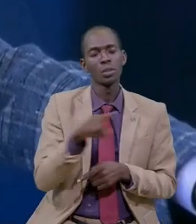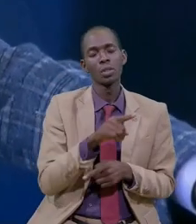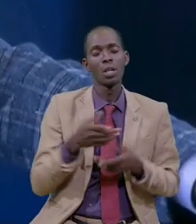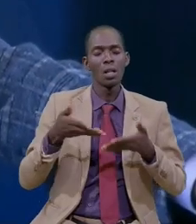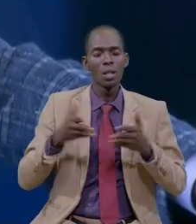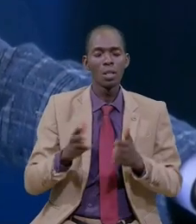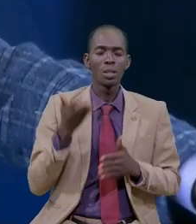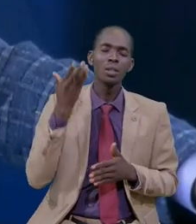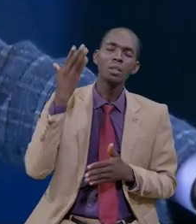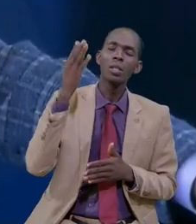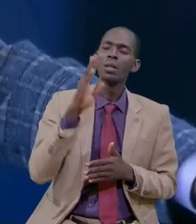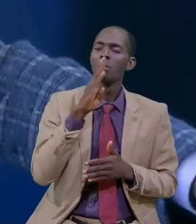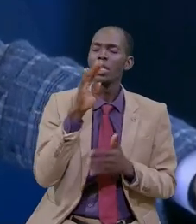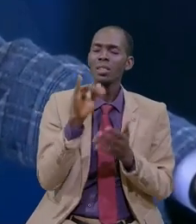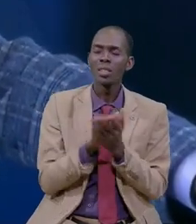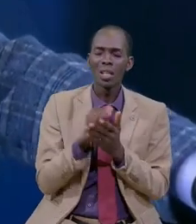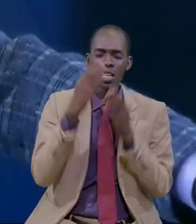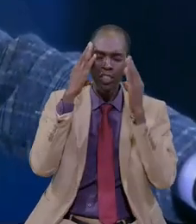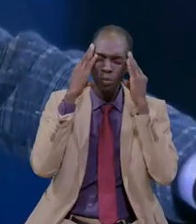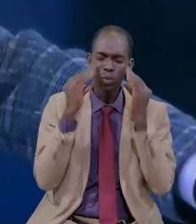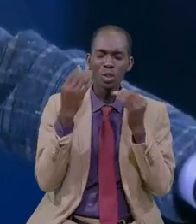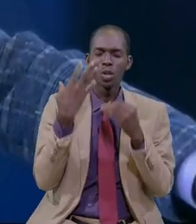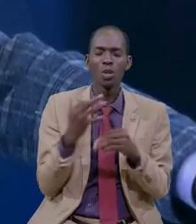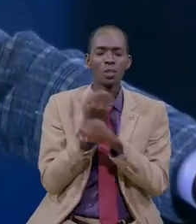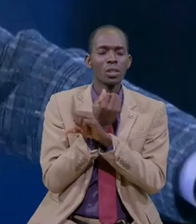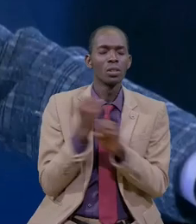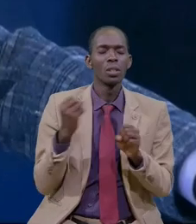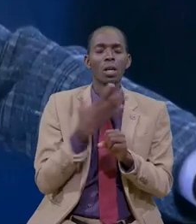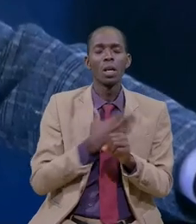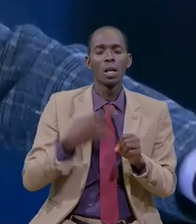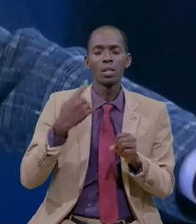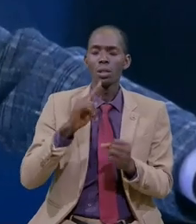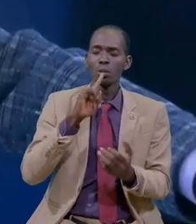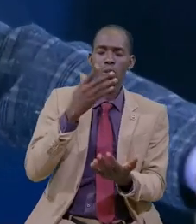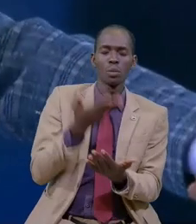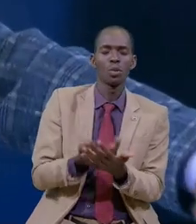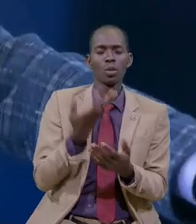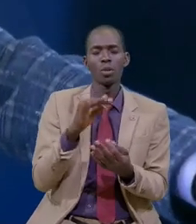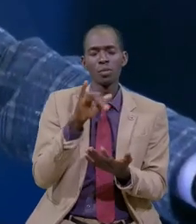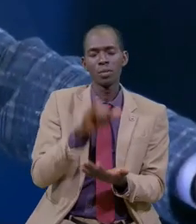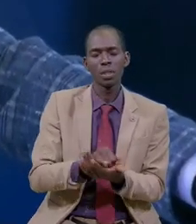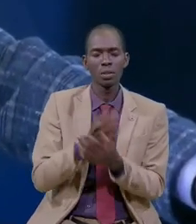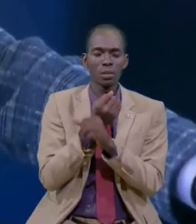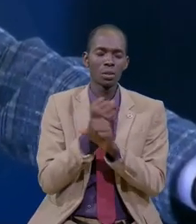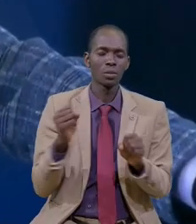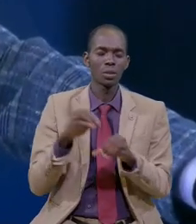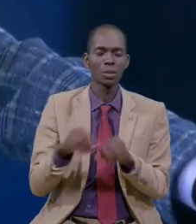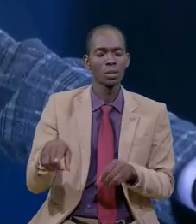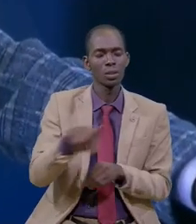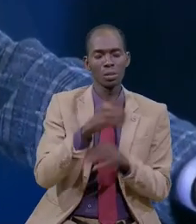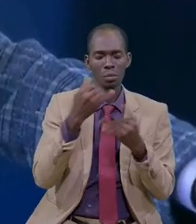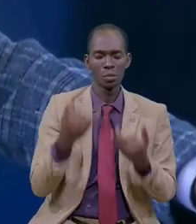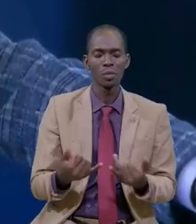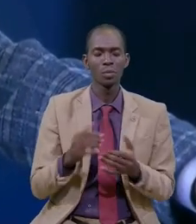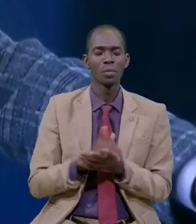that experience of salvation and the evidence of that salvation. Et qui est donc cette évidence du salut et